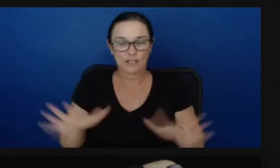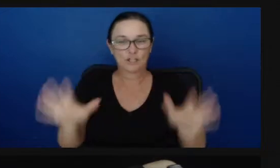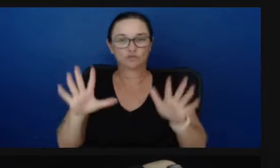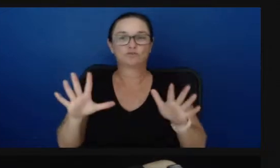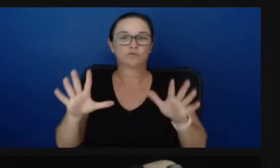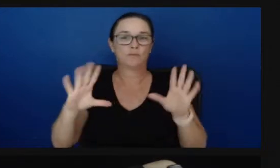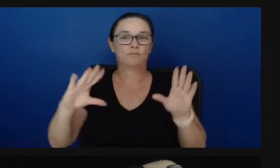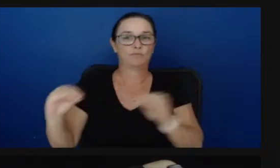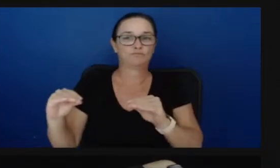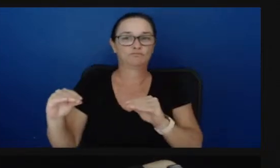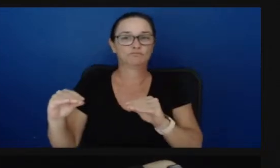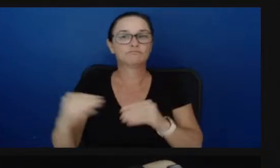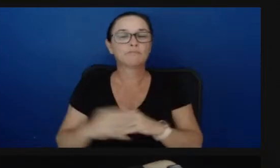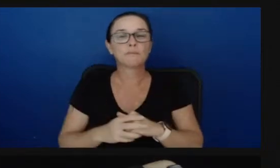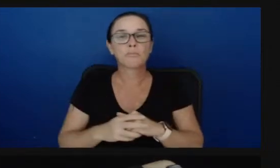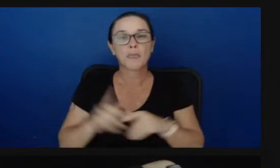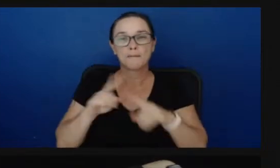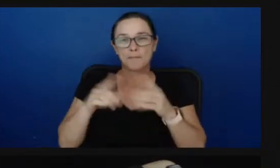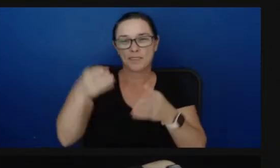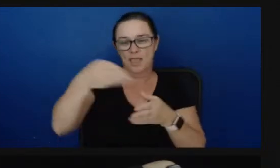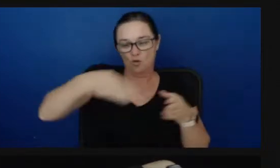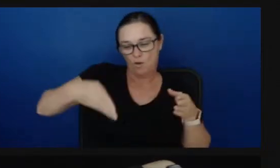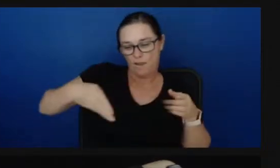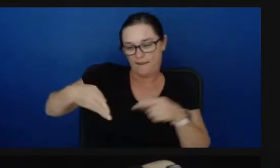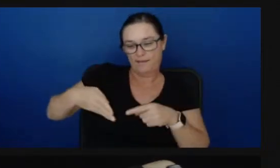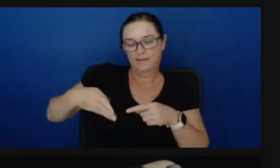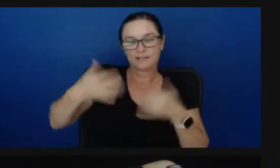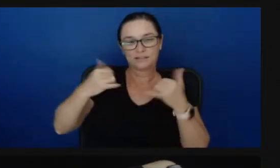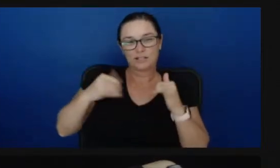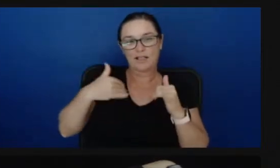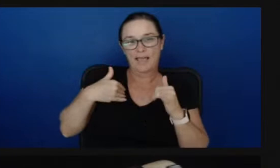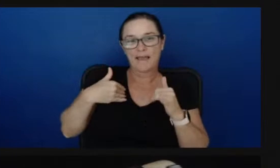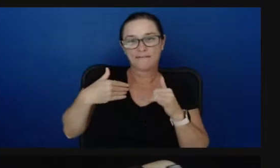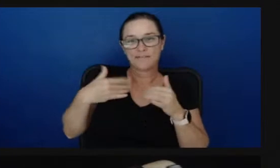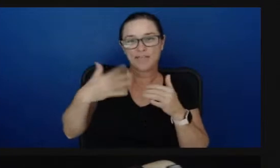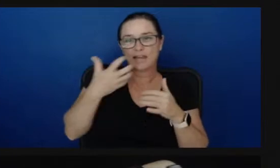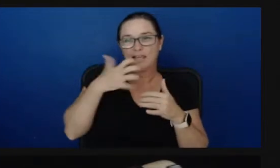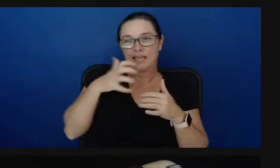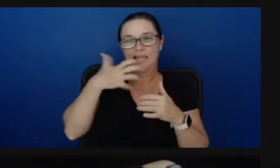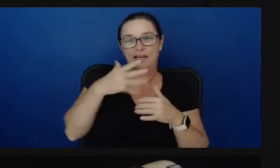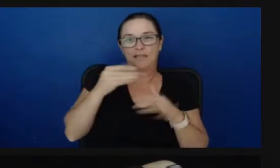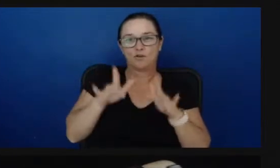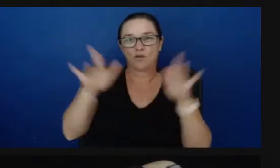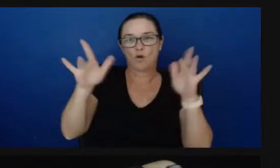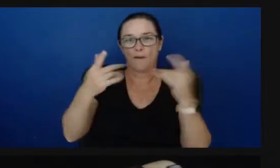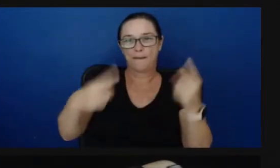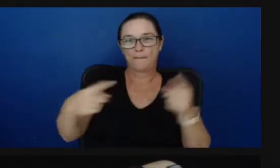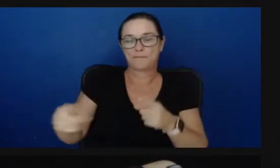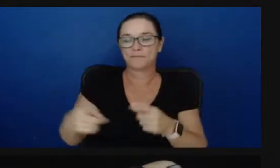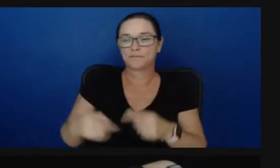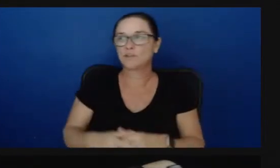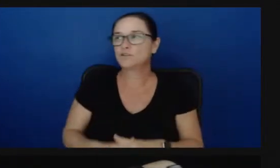longer bright, but this particular crack seems to be the axis where you still see that heat and glow present.